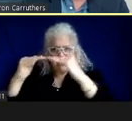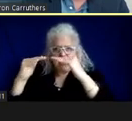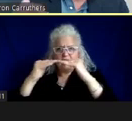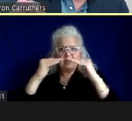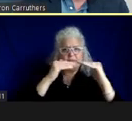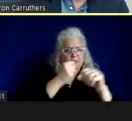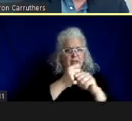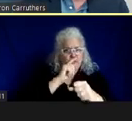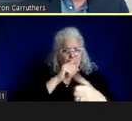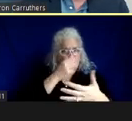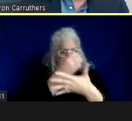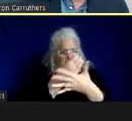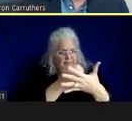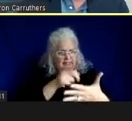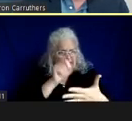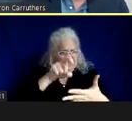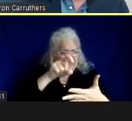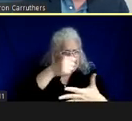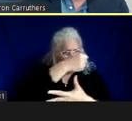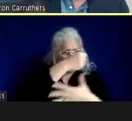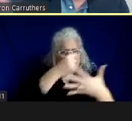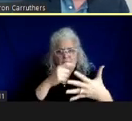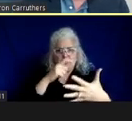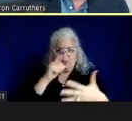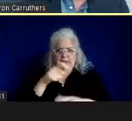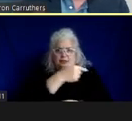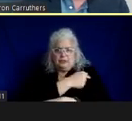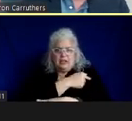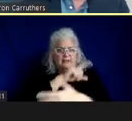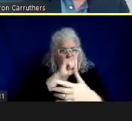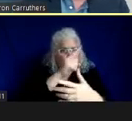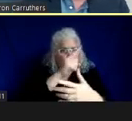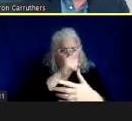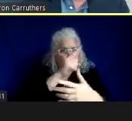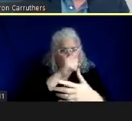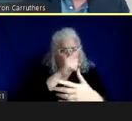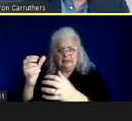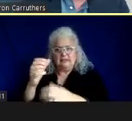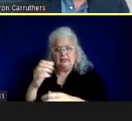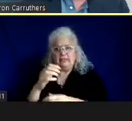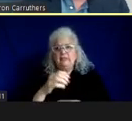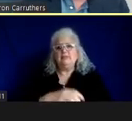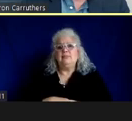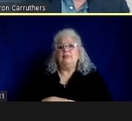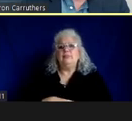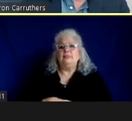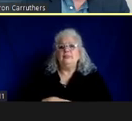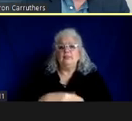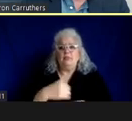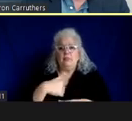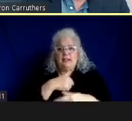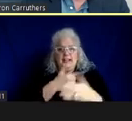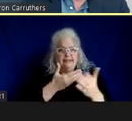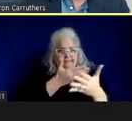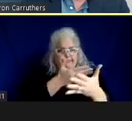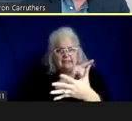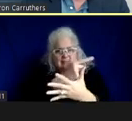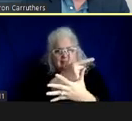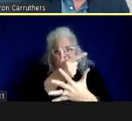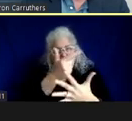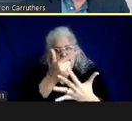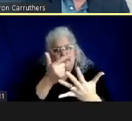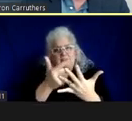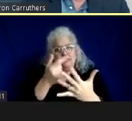who are offered the vaccine initially until the manufacturing capacity catches up with demand. And hopefully